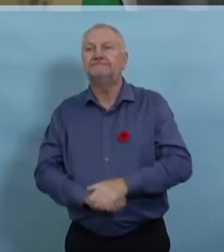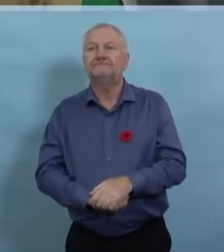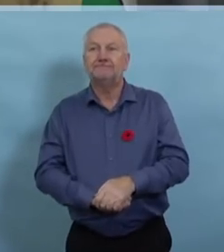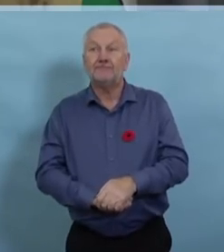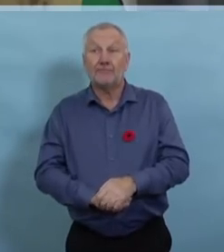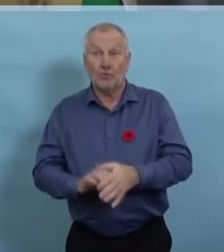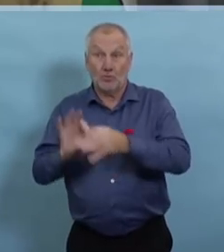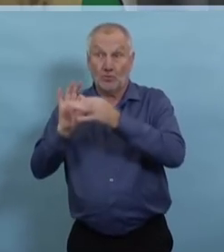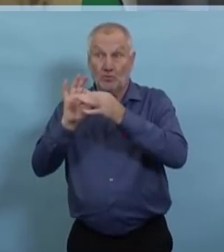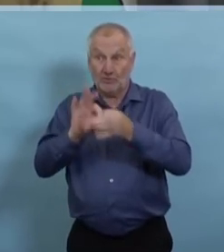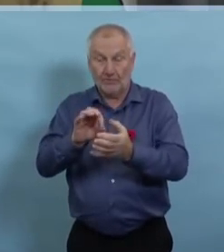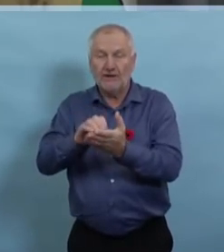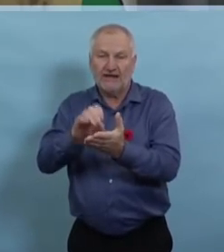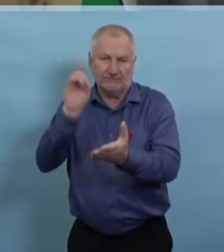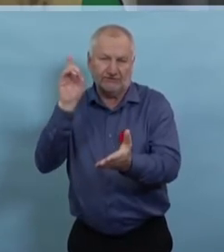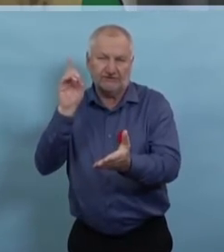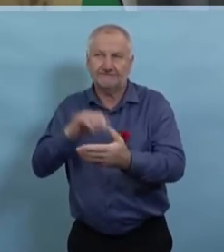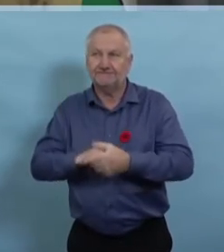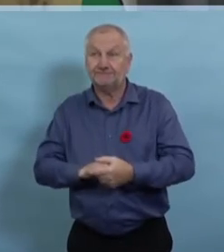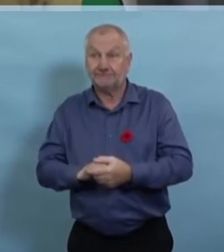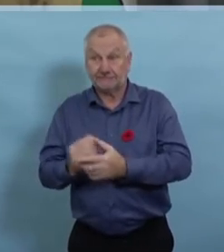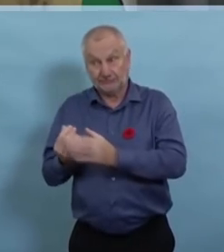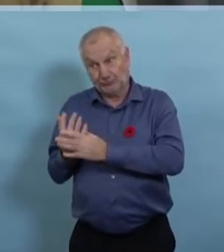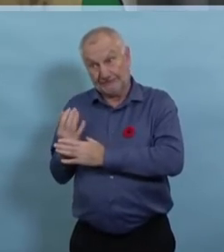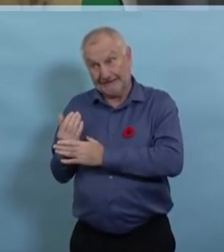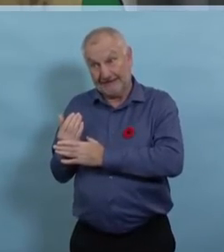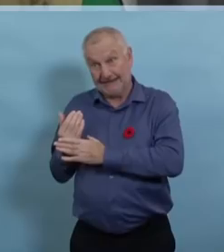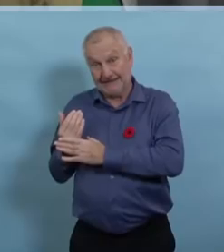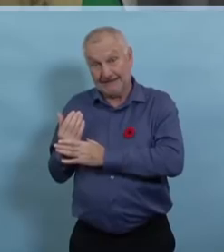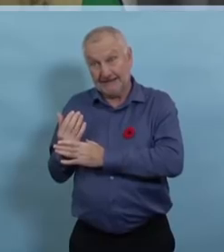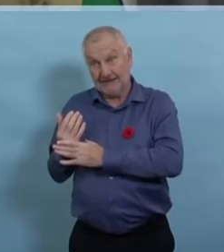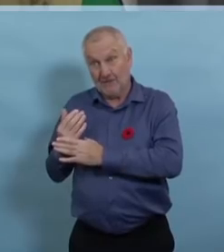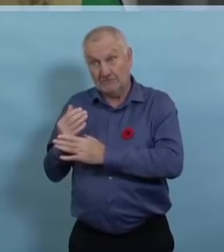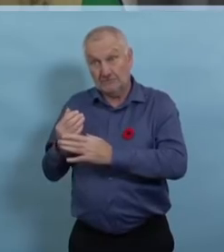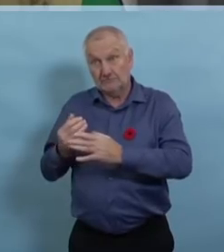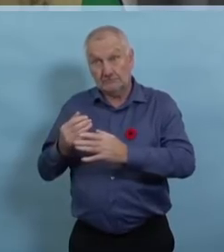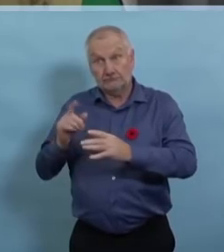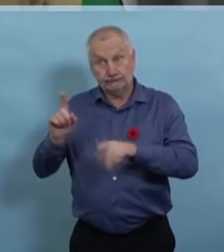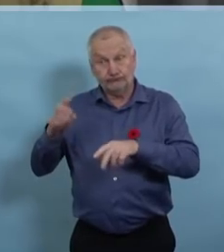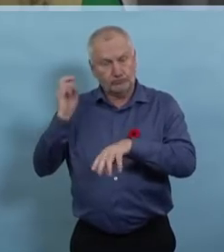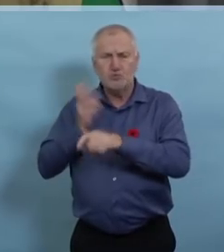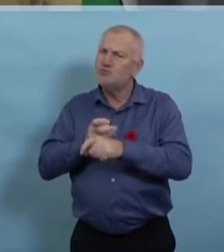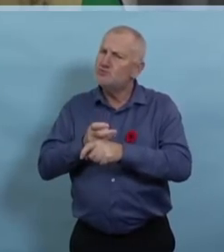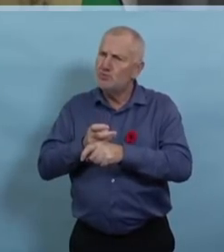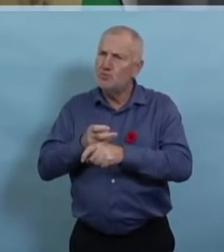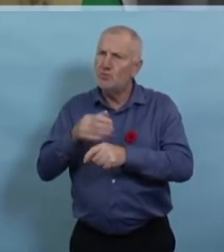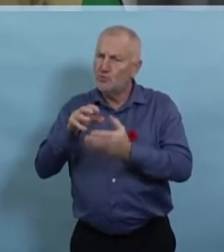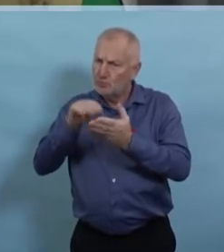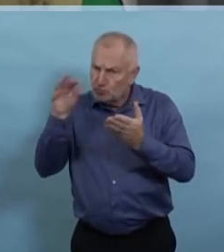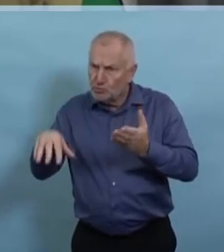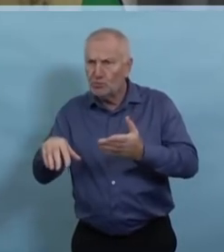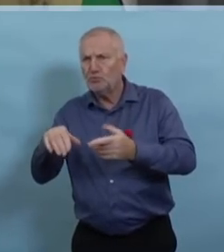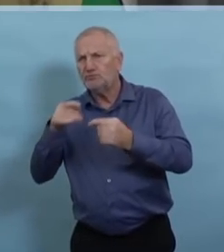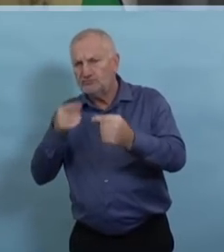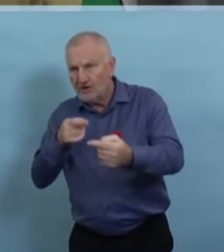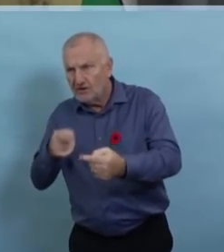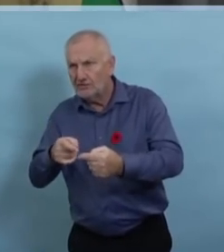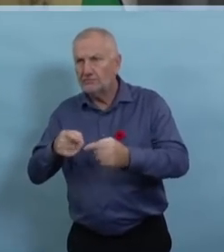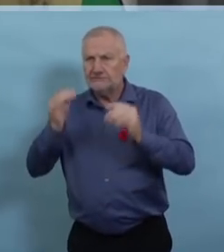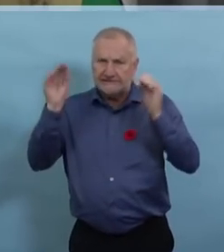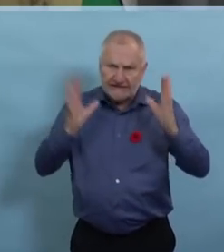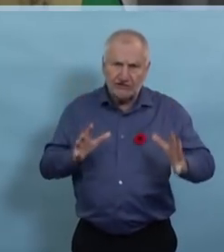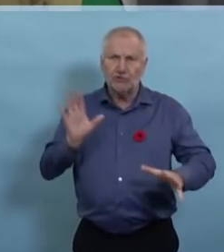was difficult for many students and particularly for teachers as well. That has been a